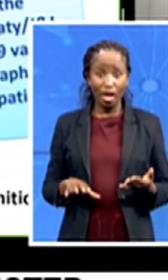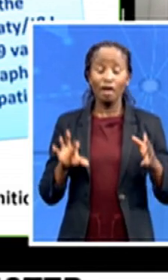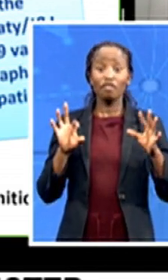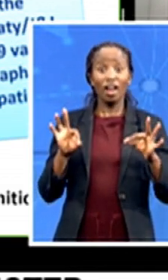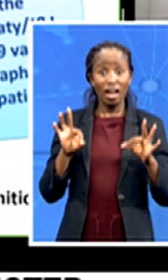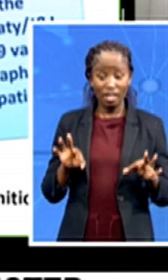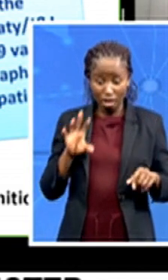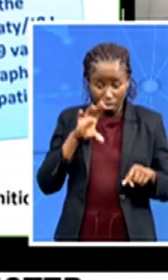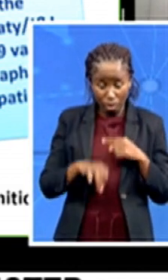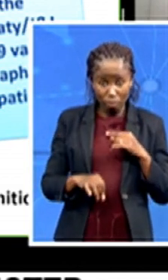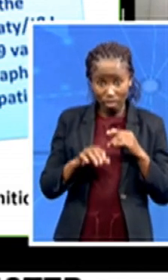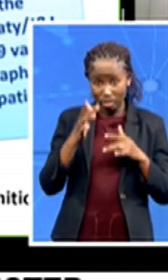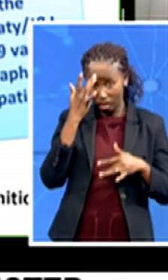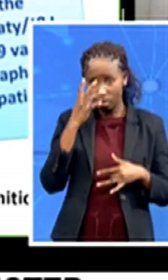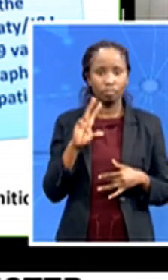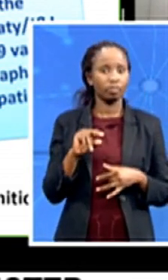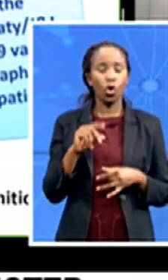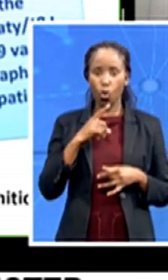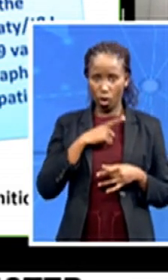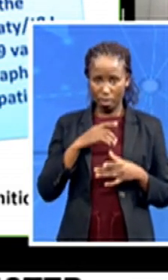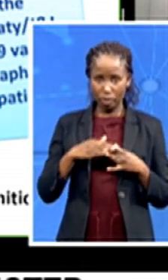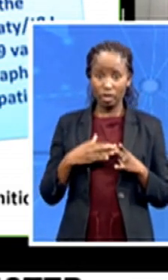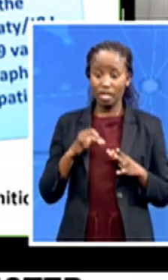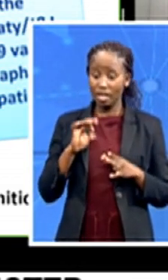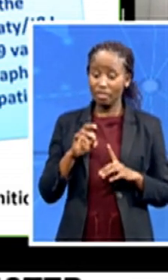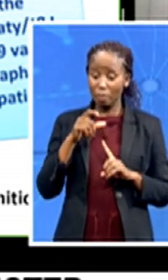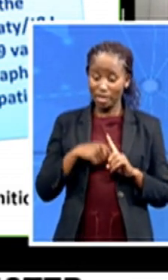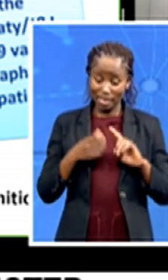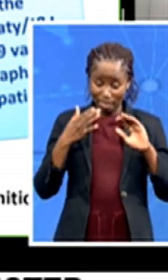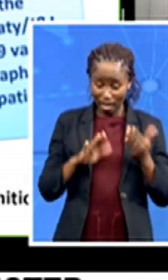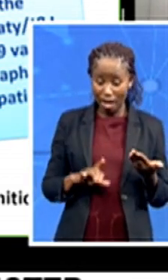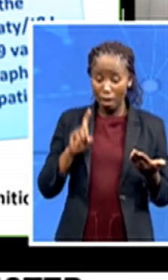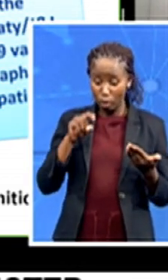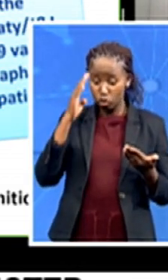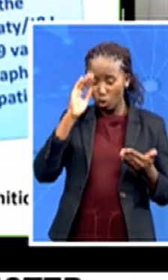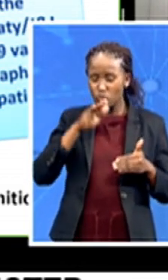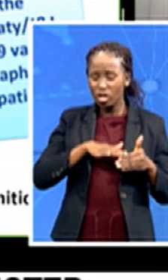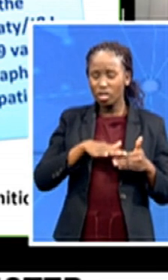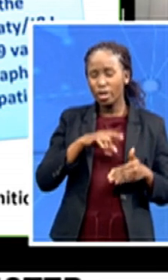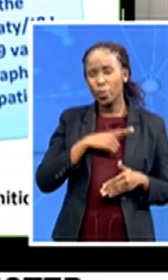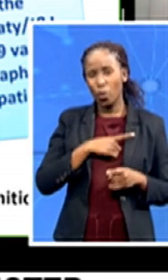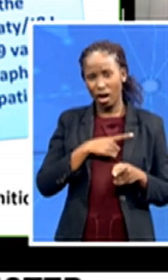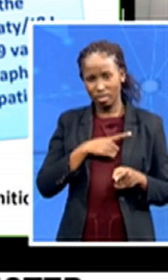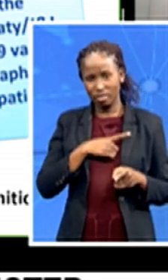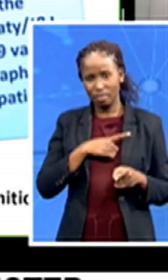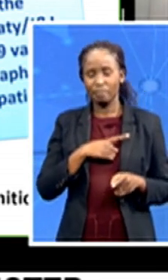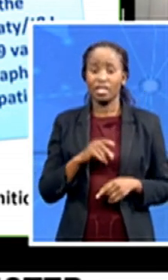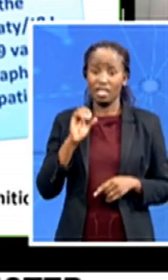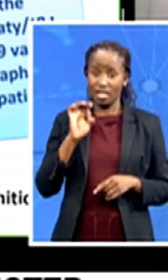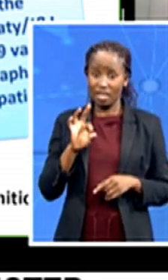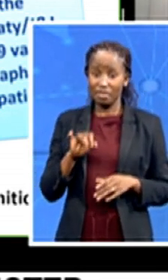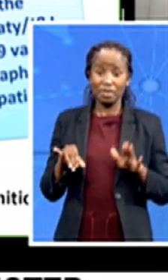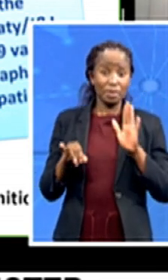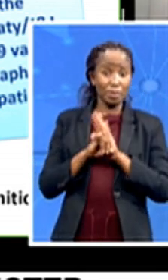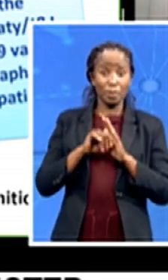the death. So, you know, if you don't have a valid diagnosis, for example, if you